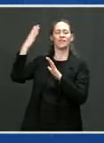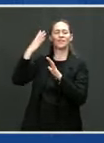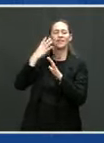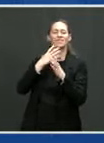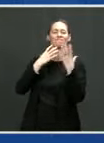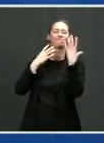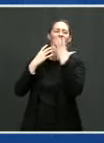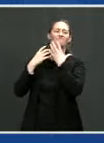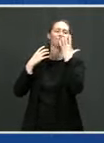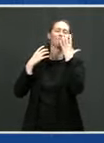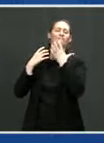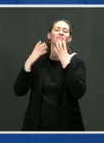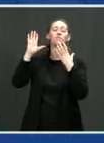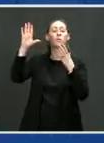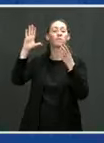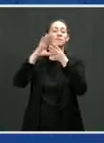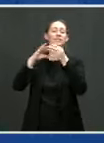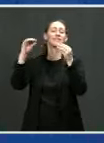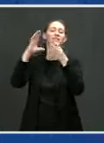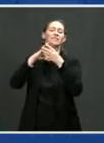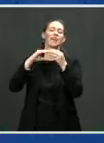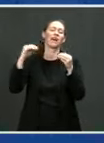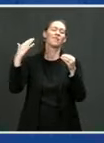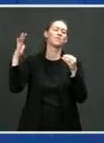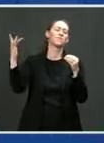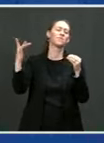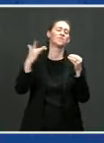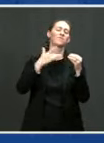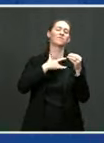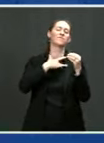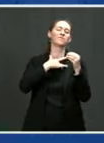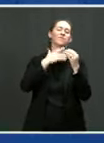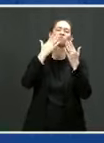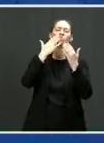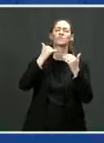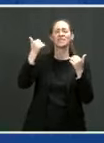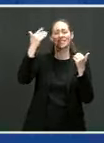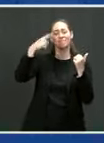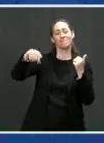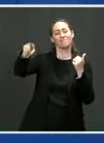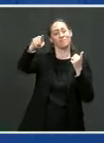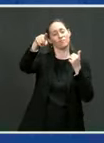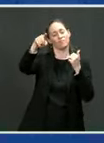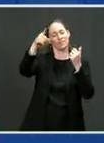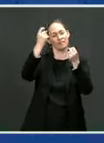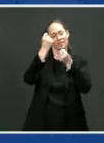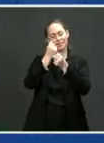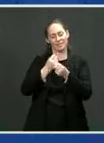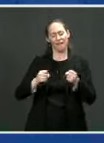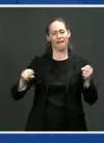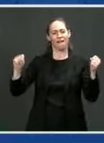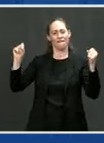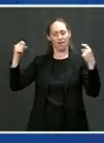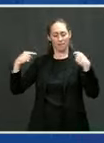sweet the sound that saved a